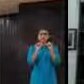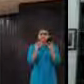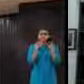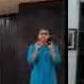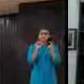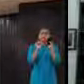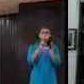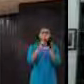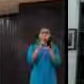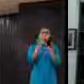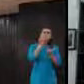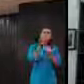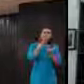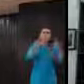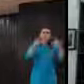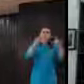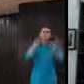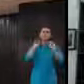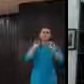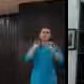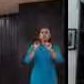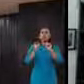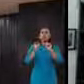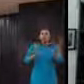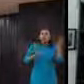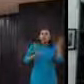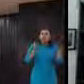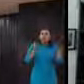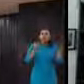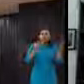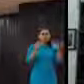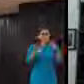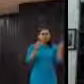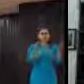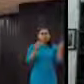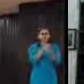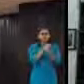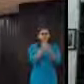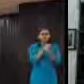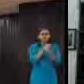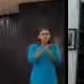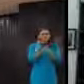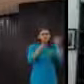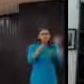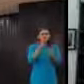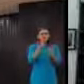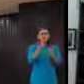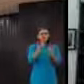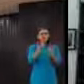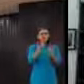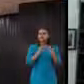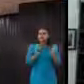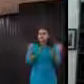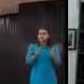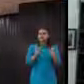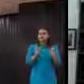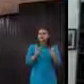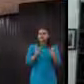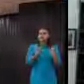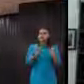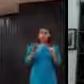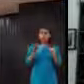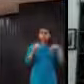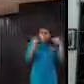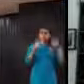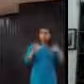permanent residence, etc., led to a lot of injustice within the valley as per the Supreme Court judgment. And instead of doing some remedy about it. The Supreme Court at the